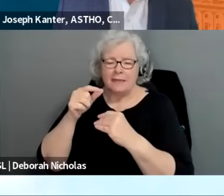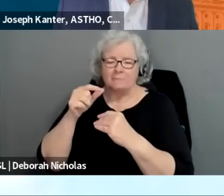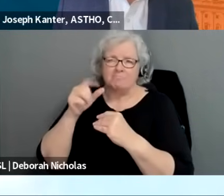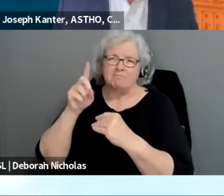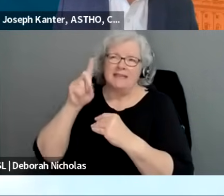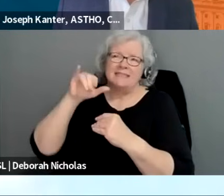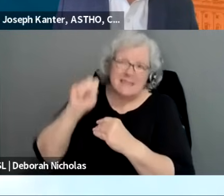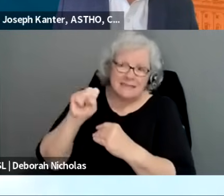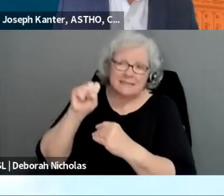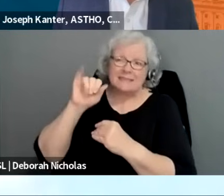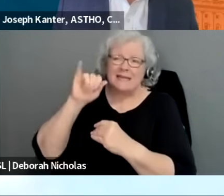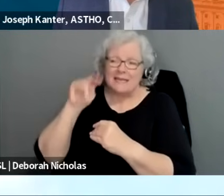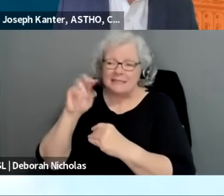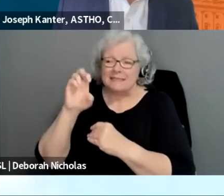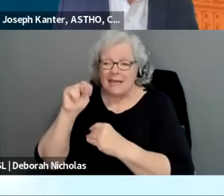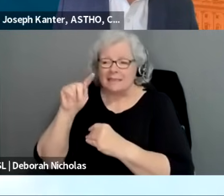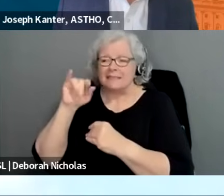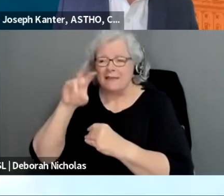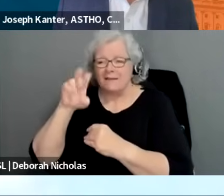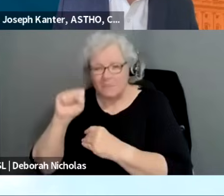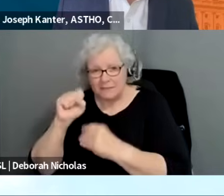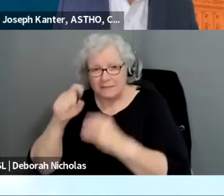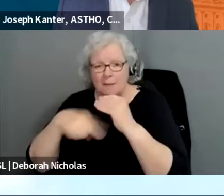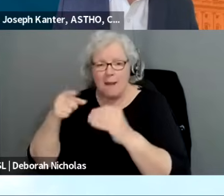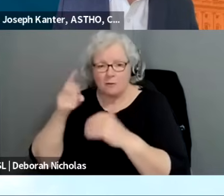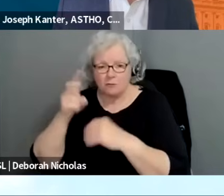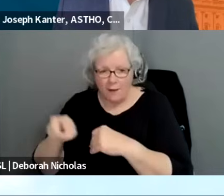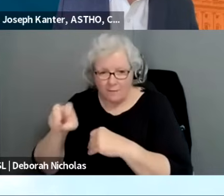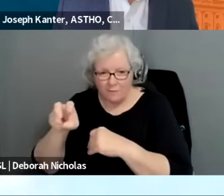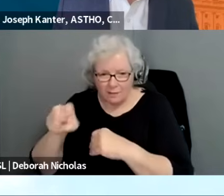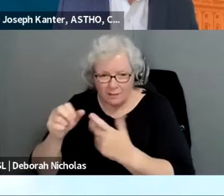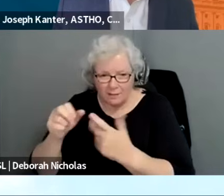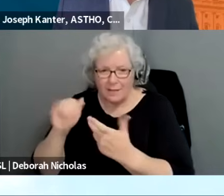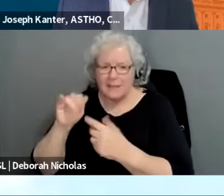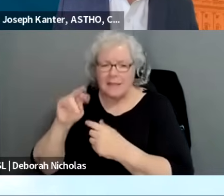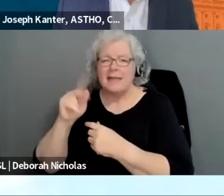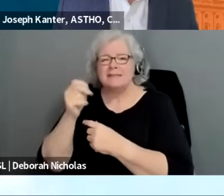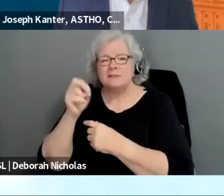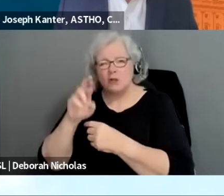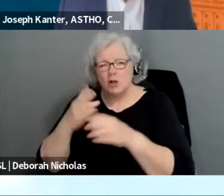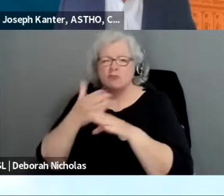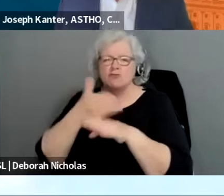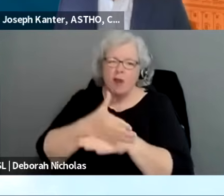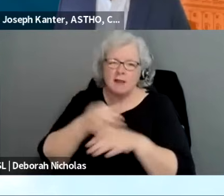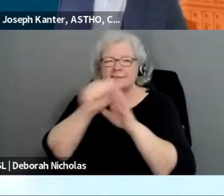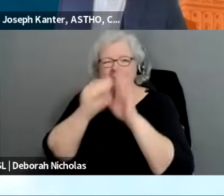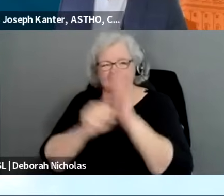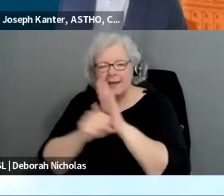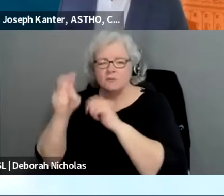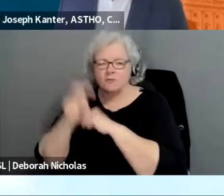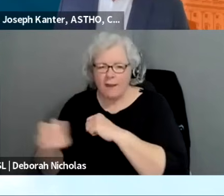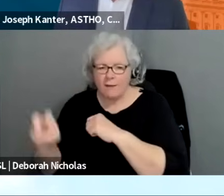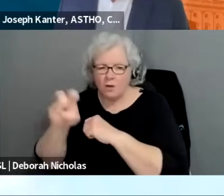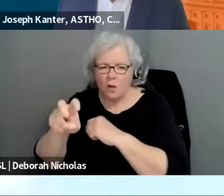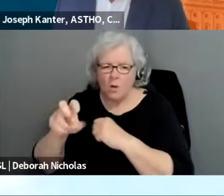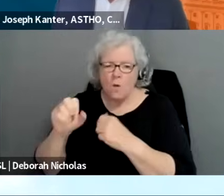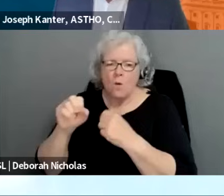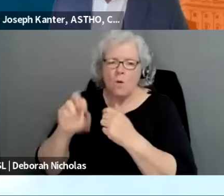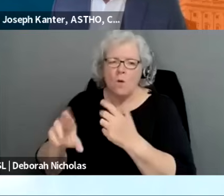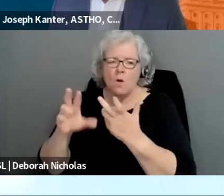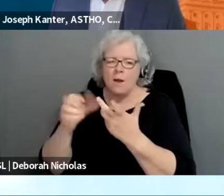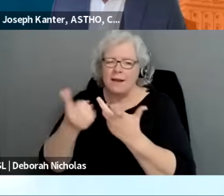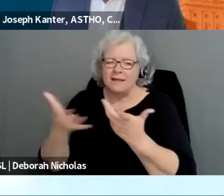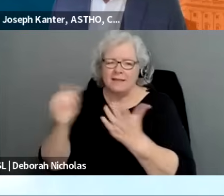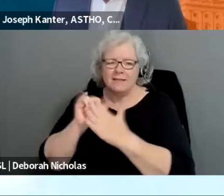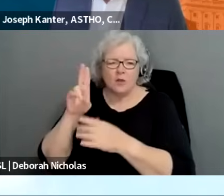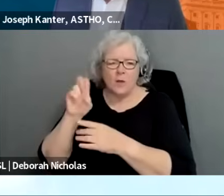anything that USDA is working on to address concerns about economic or publicity issues